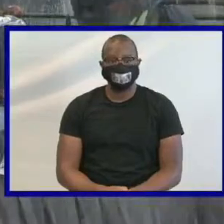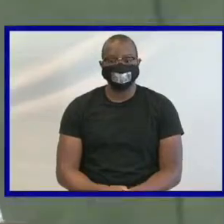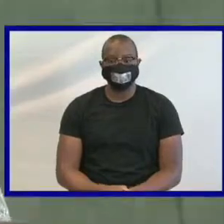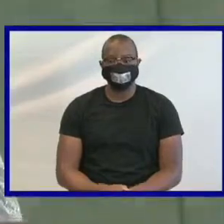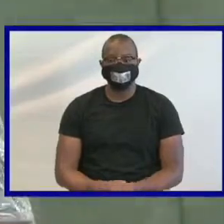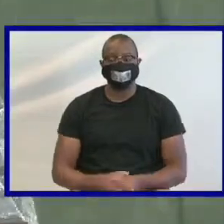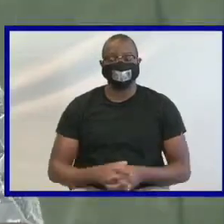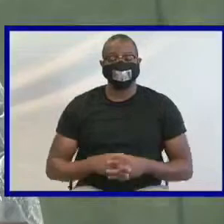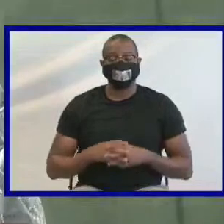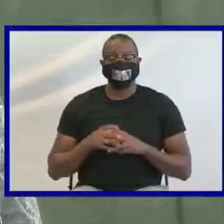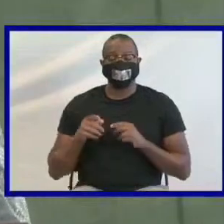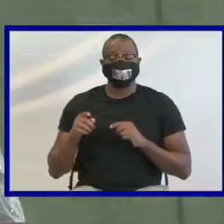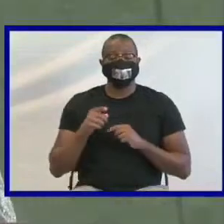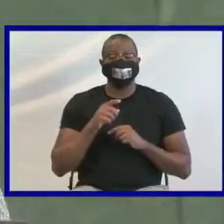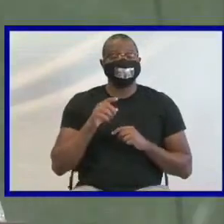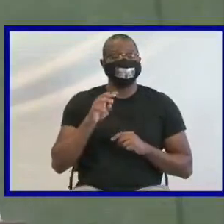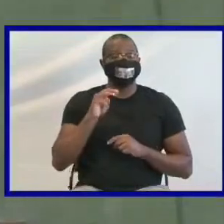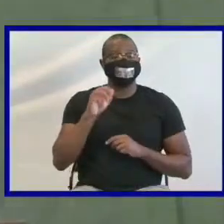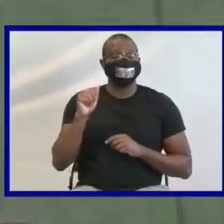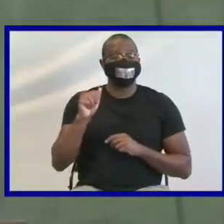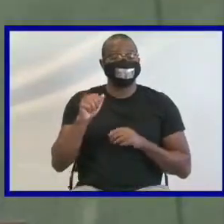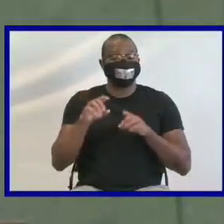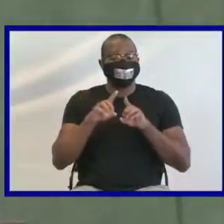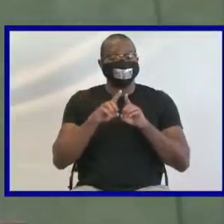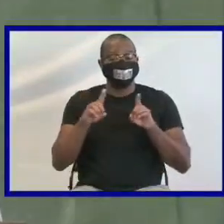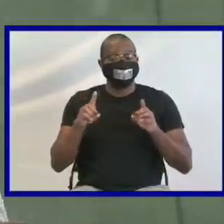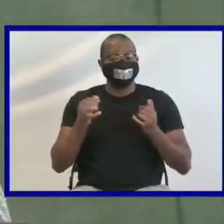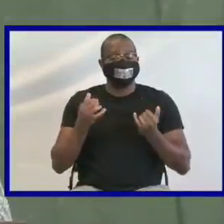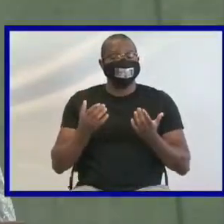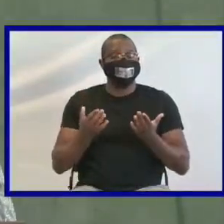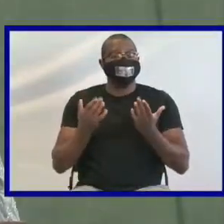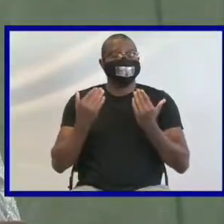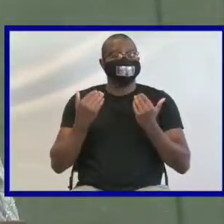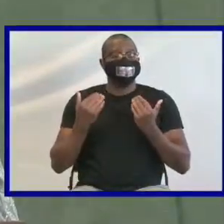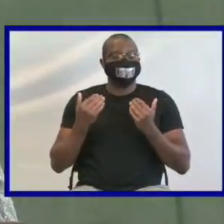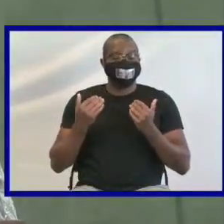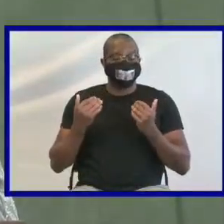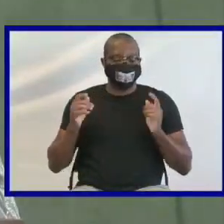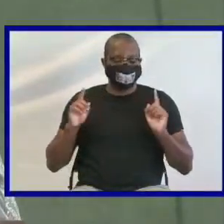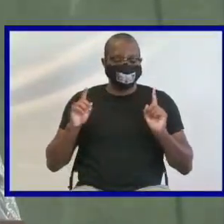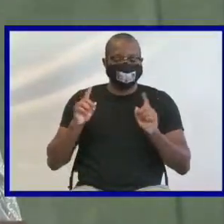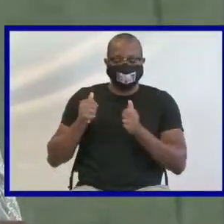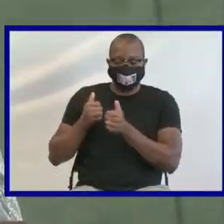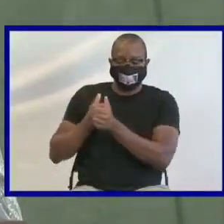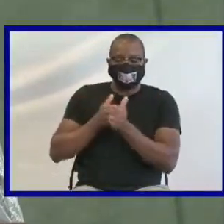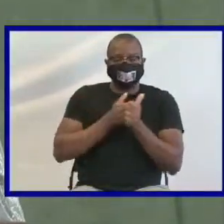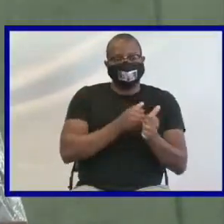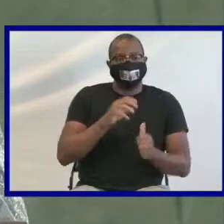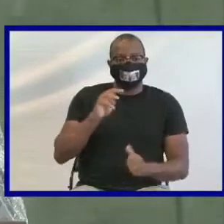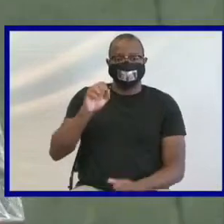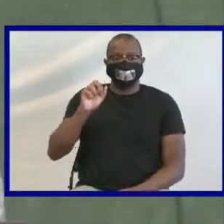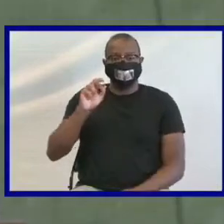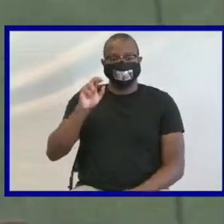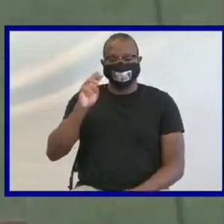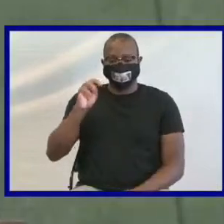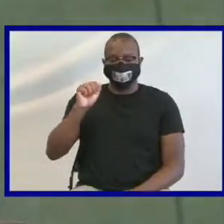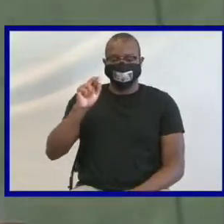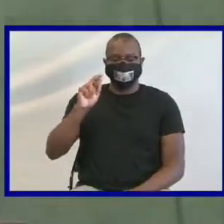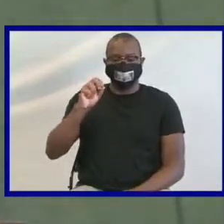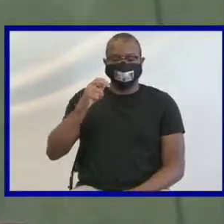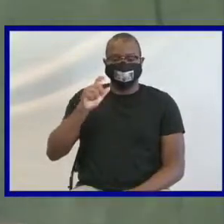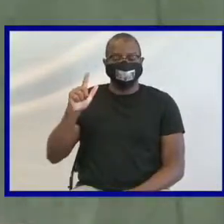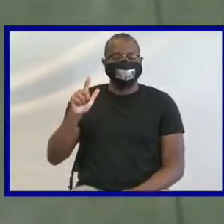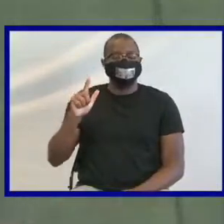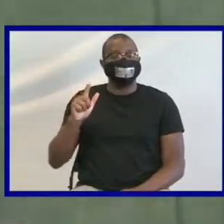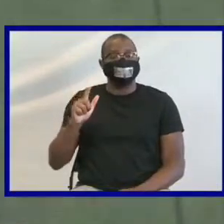Will the candidates for the master's degrees please begin to come forward as directed by the marshals? Mr. President, these students